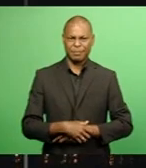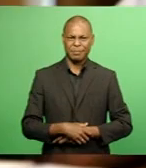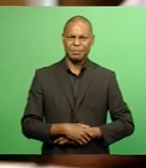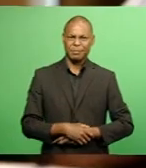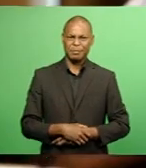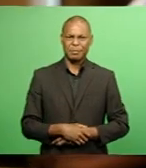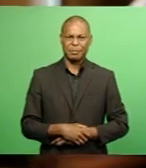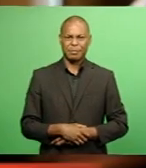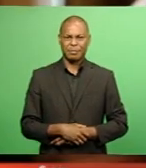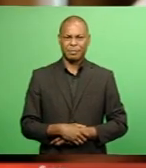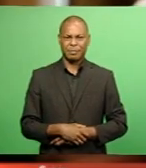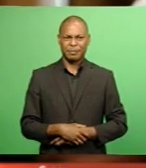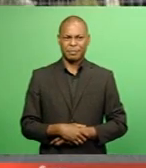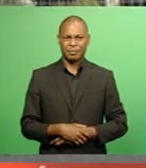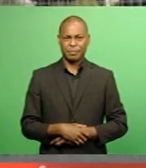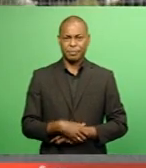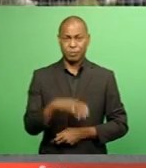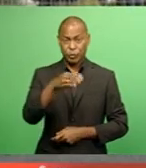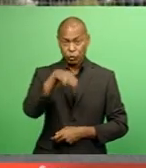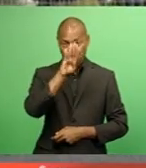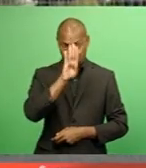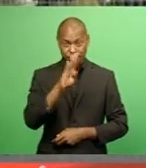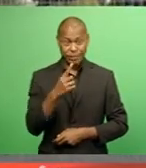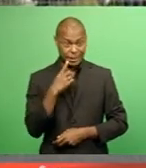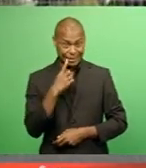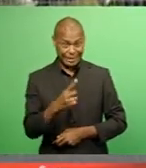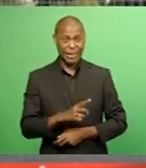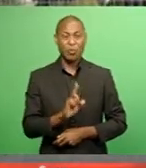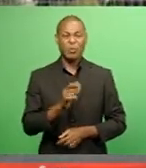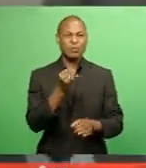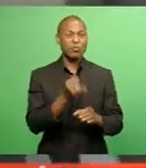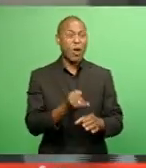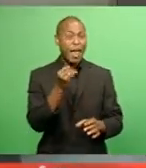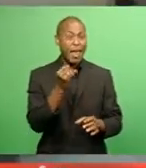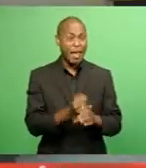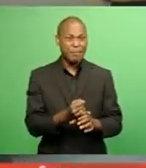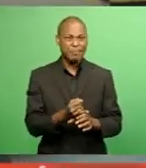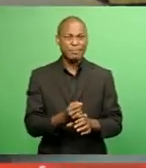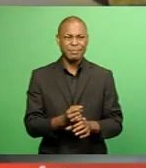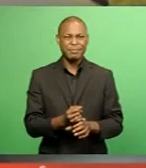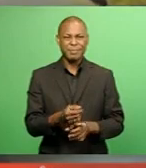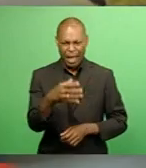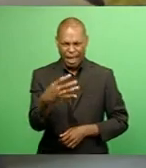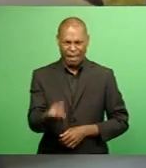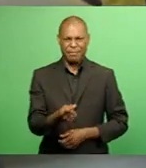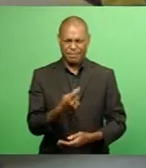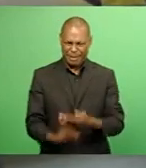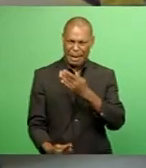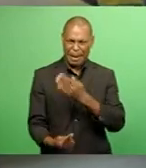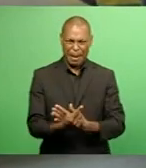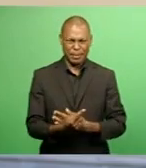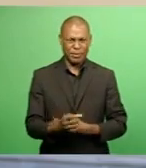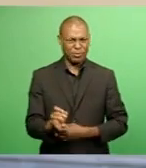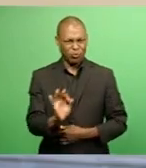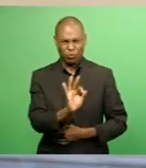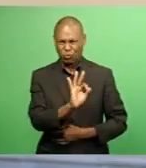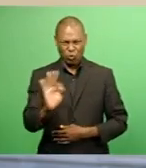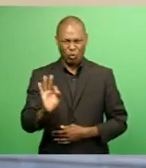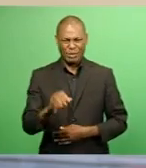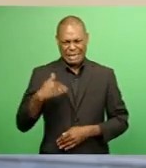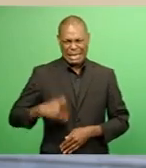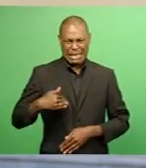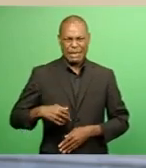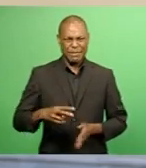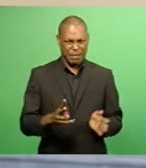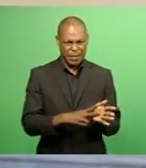reports. Rokotui says the crime is often committed by those who do not live in the province. We are dividing it into two,